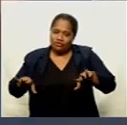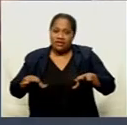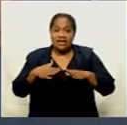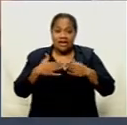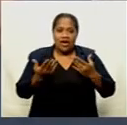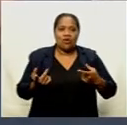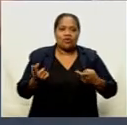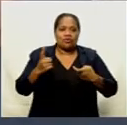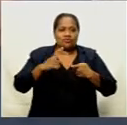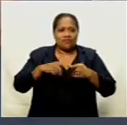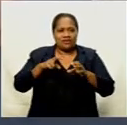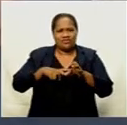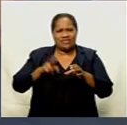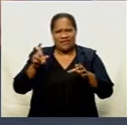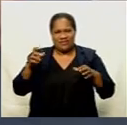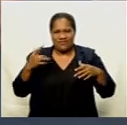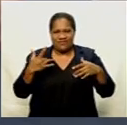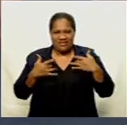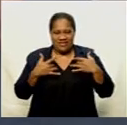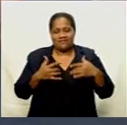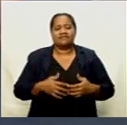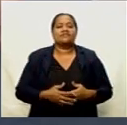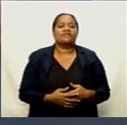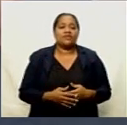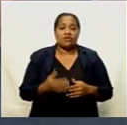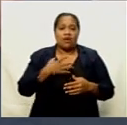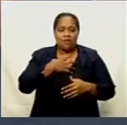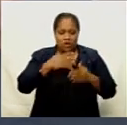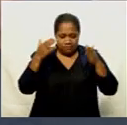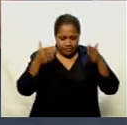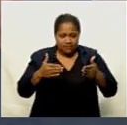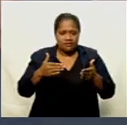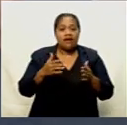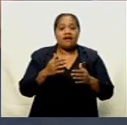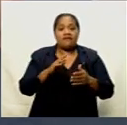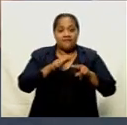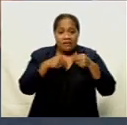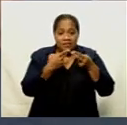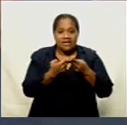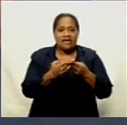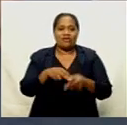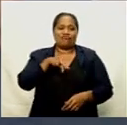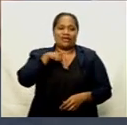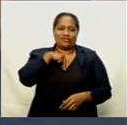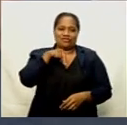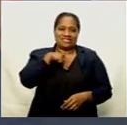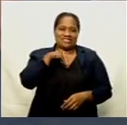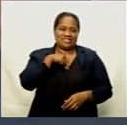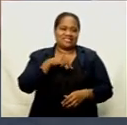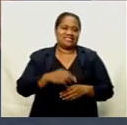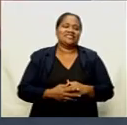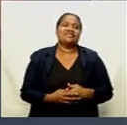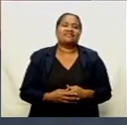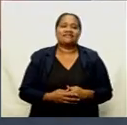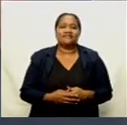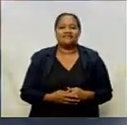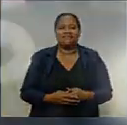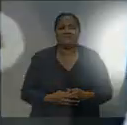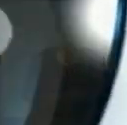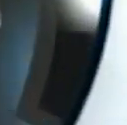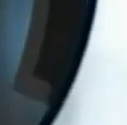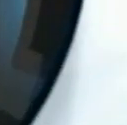life, which is more centered on his family and religion. Felipe Nakaso, FBC News.